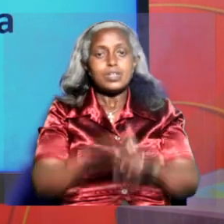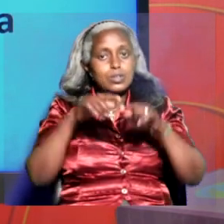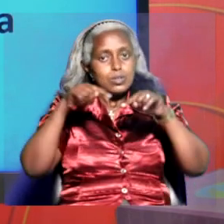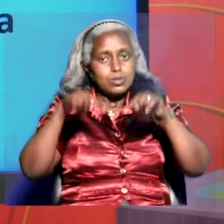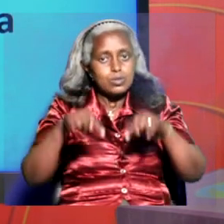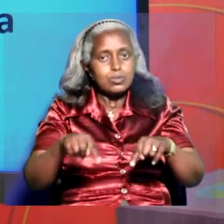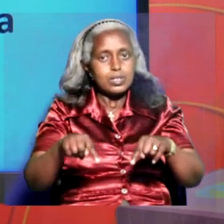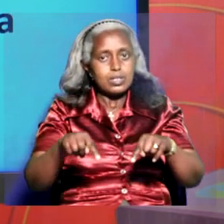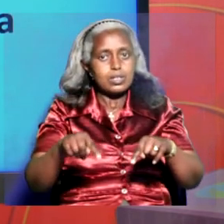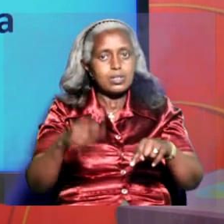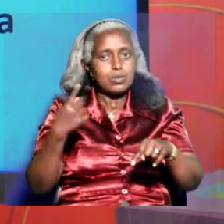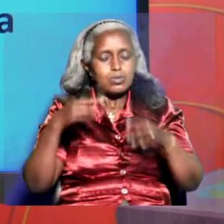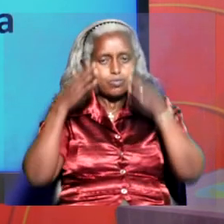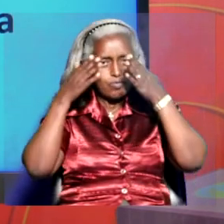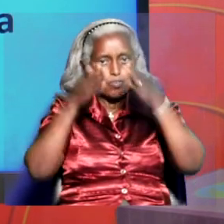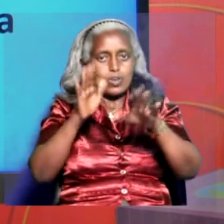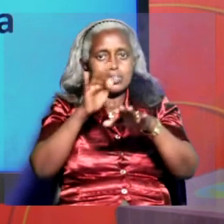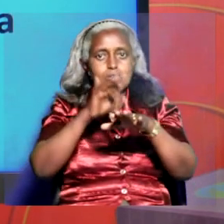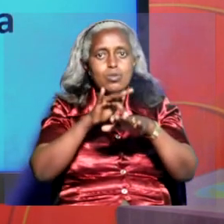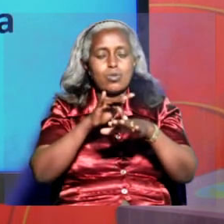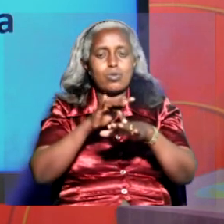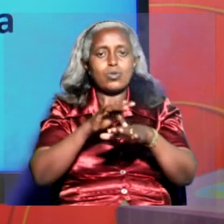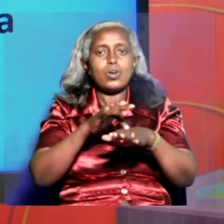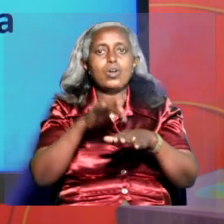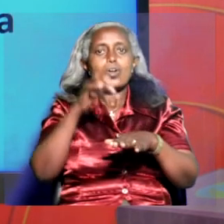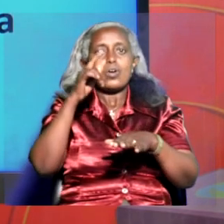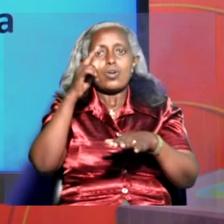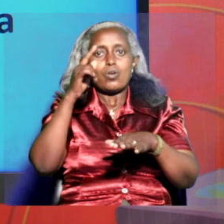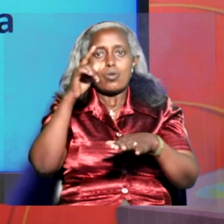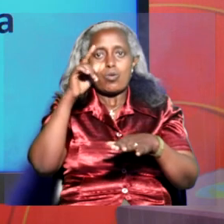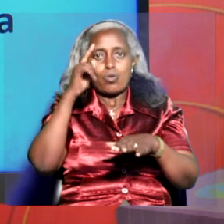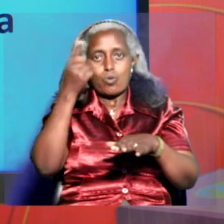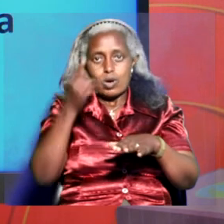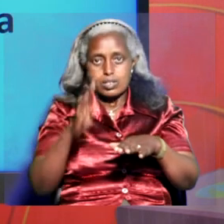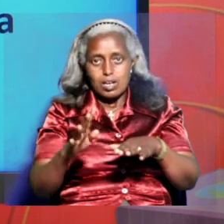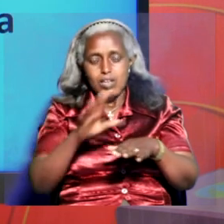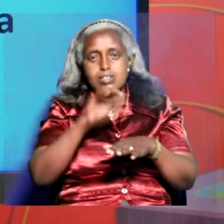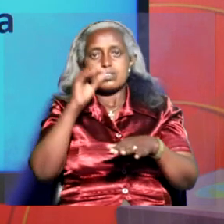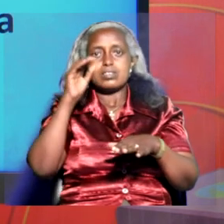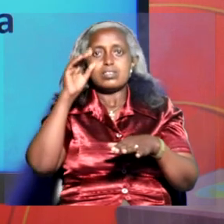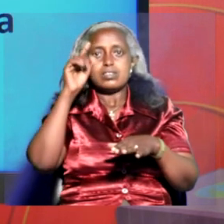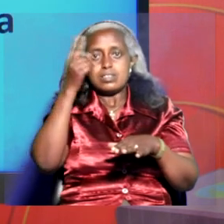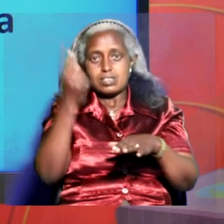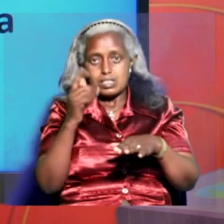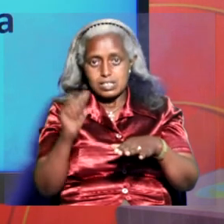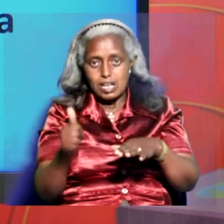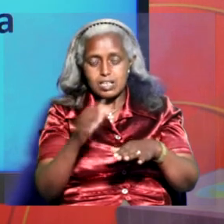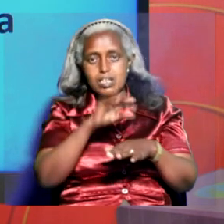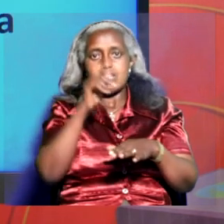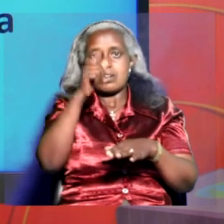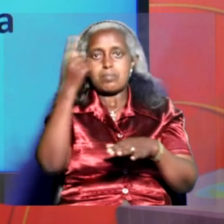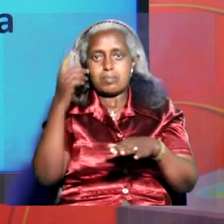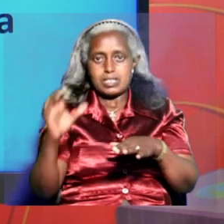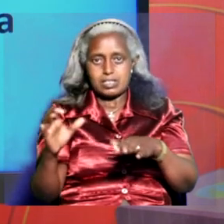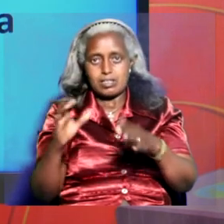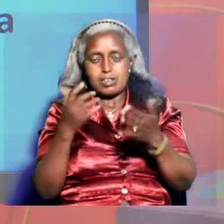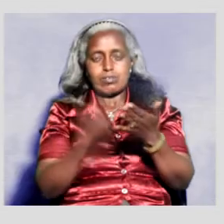Today we'll focus on quartiles, deciles, percentiles for ungrouped data.